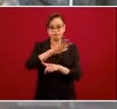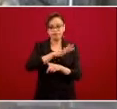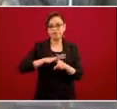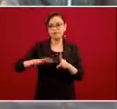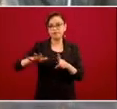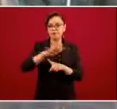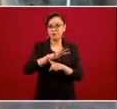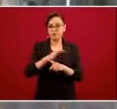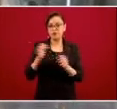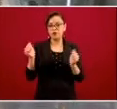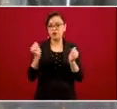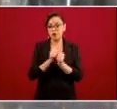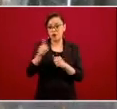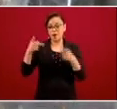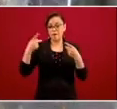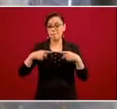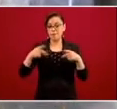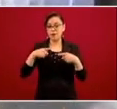of